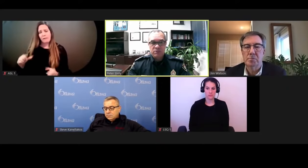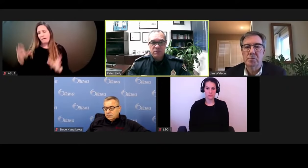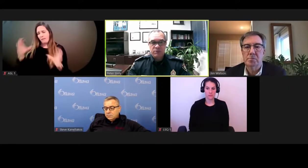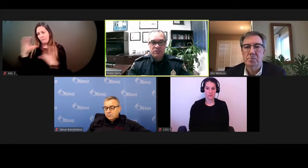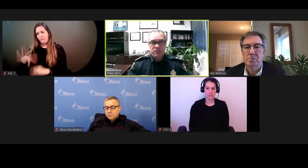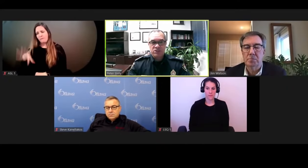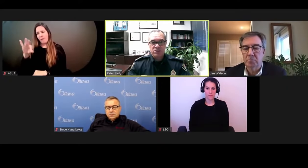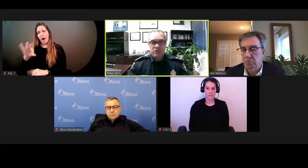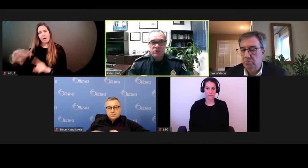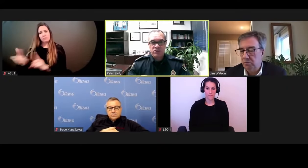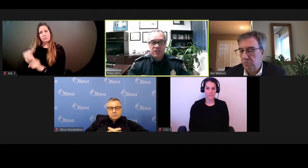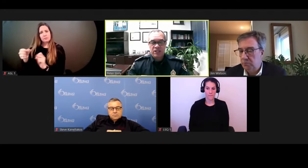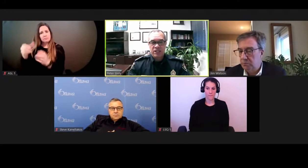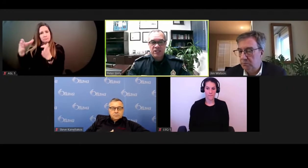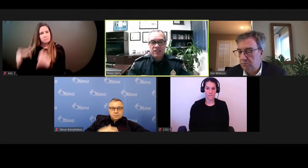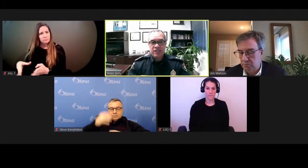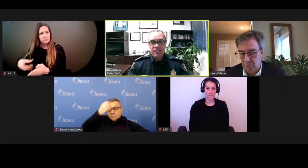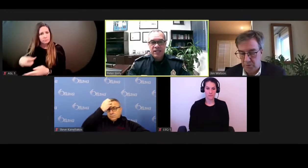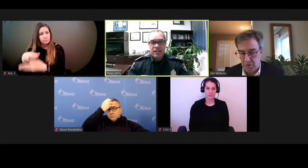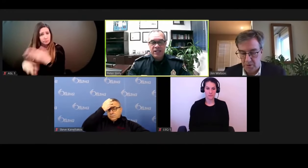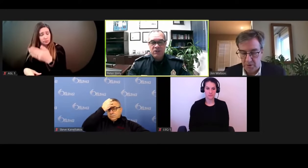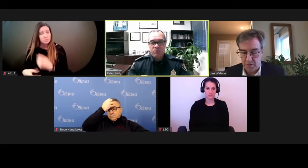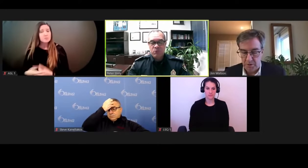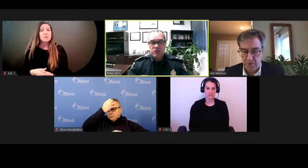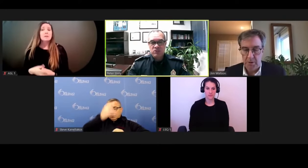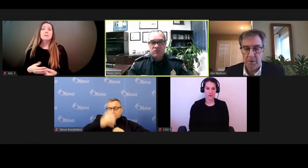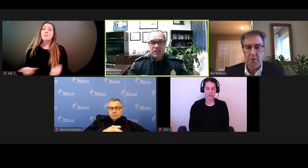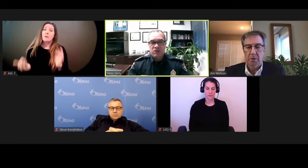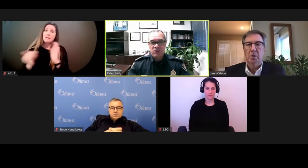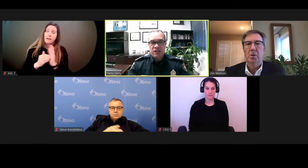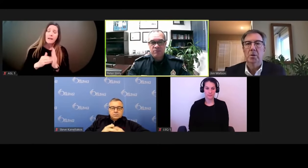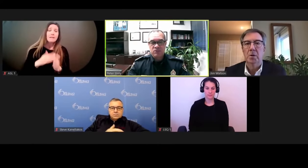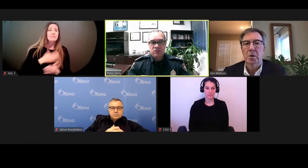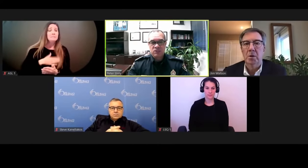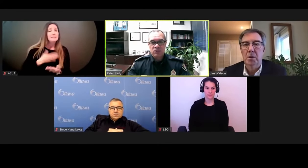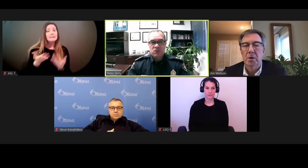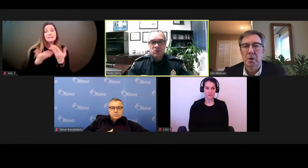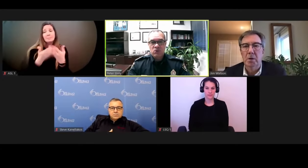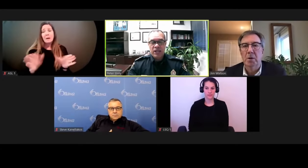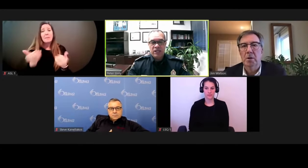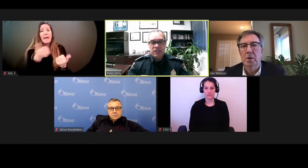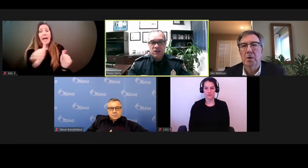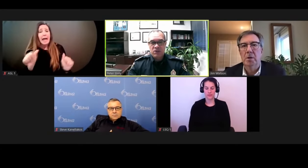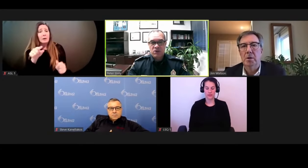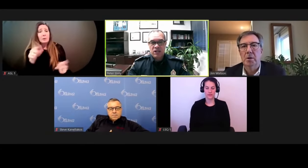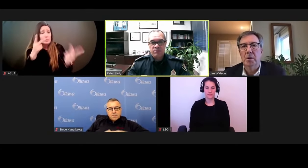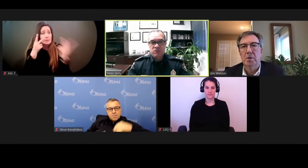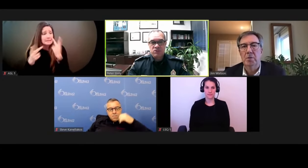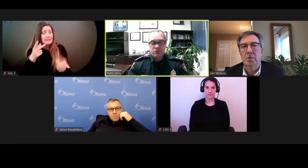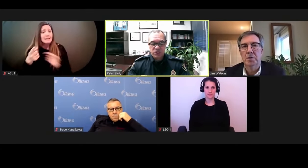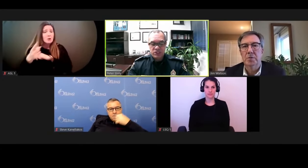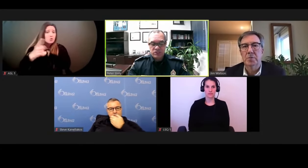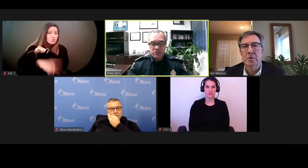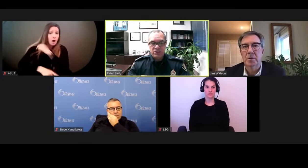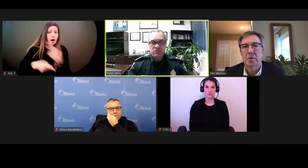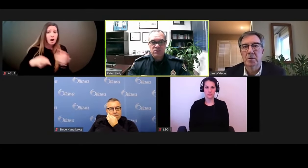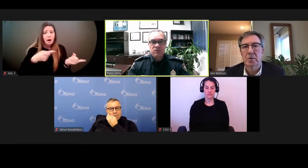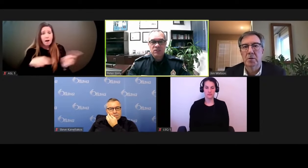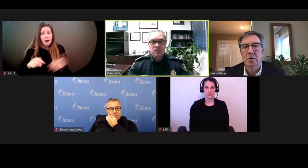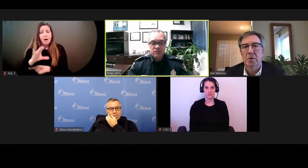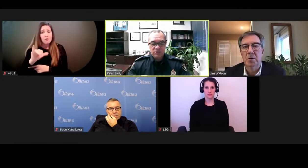to the public to continue to send in any reports of hate crimes or any other crimes in association to